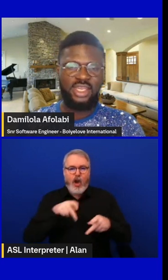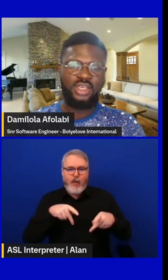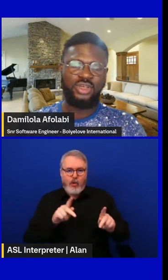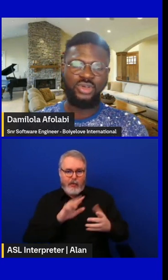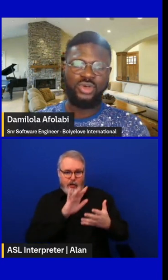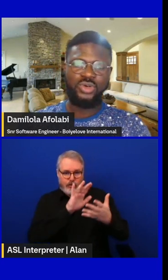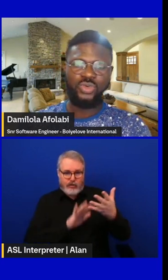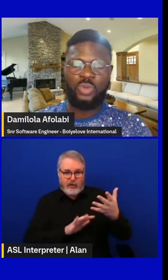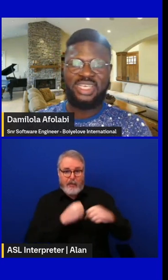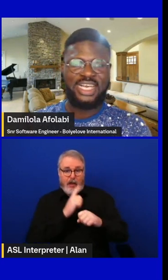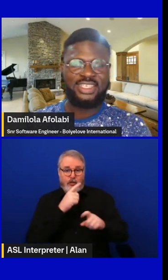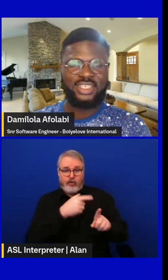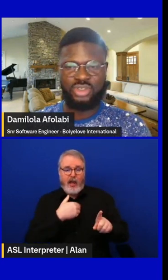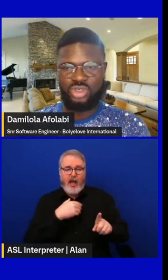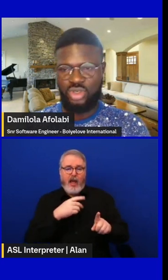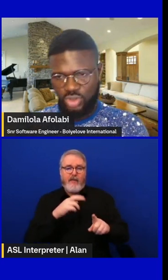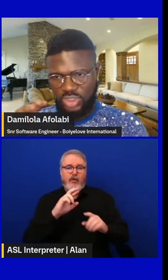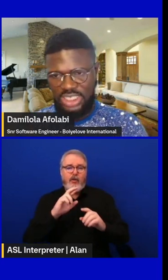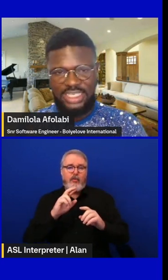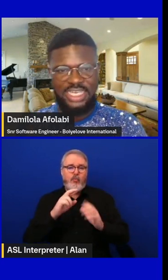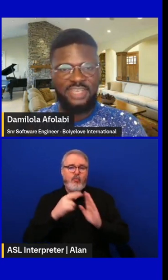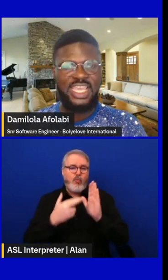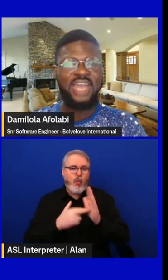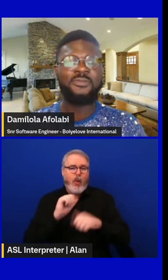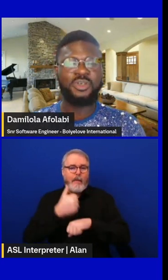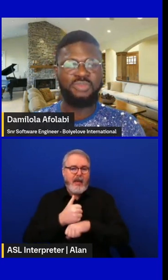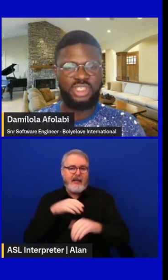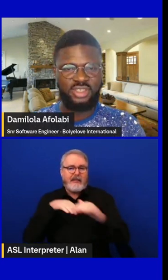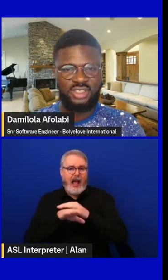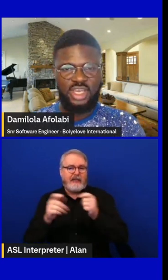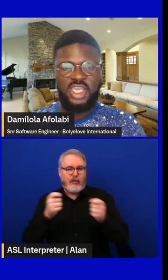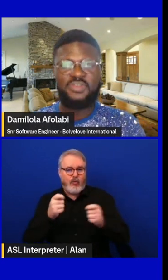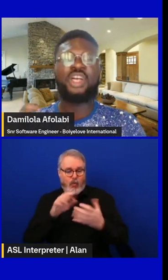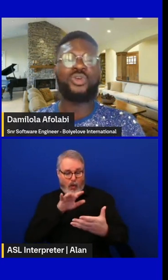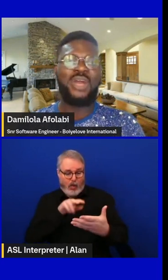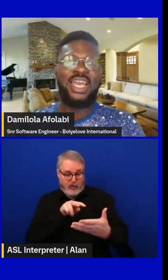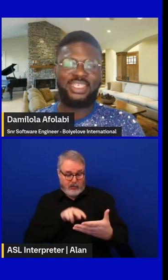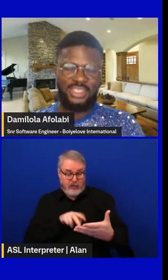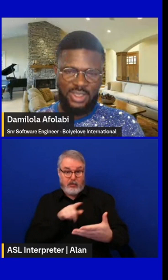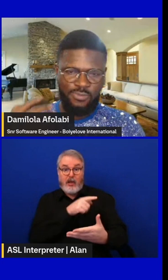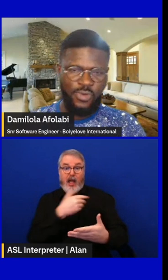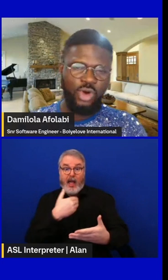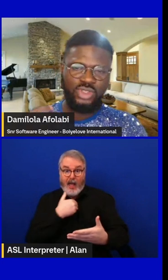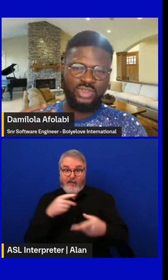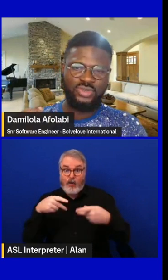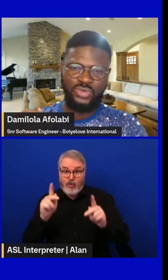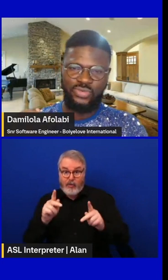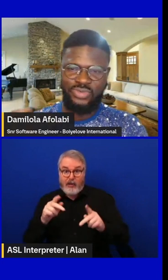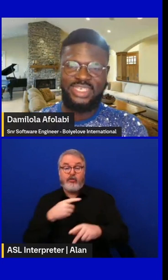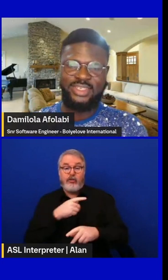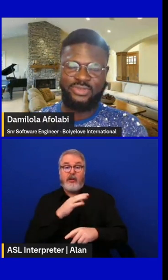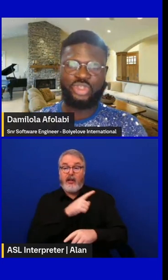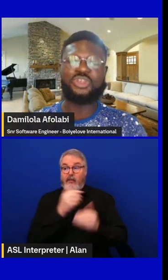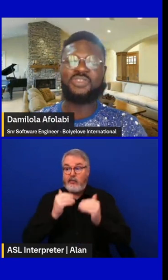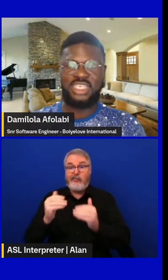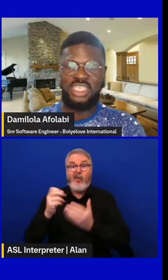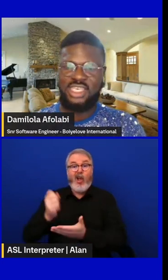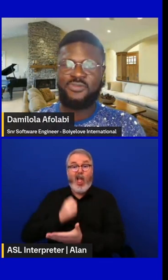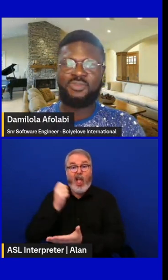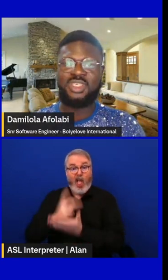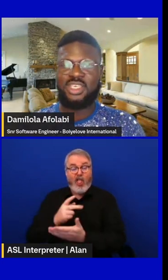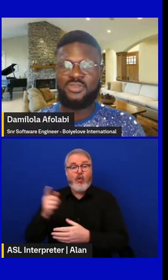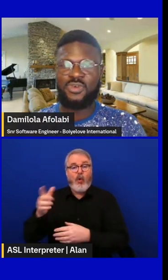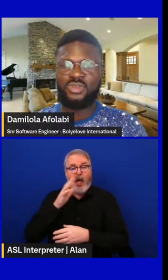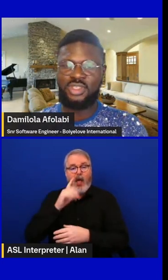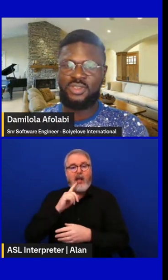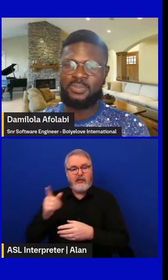RBAC, role-based access control, to check that if they have permissions. If they're authorized, Vault retrieves the key